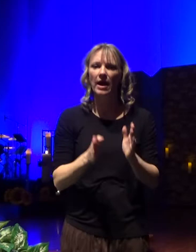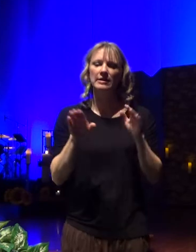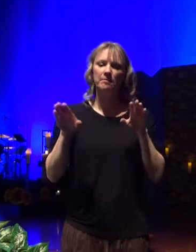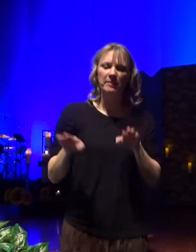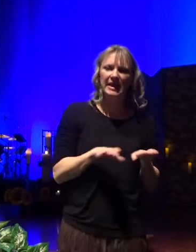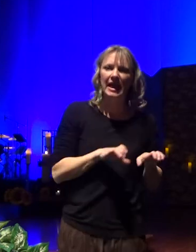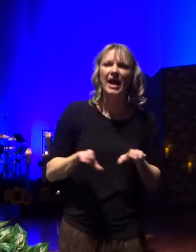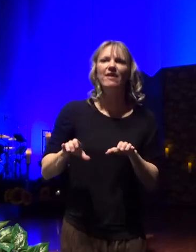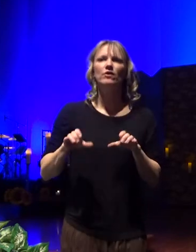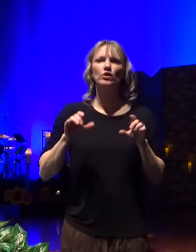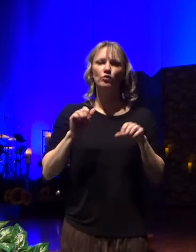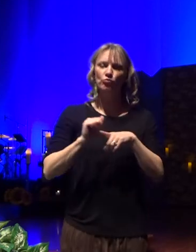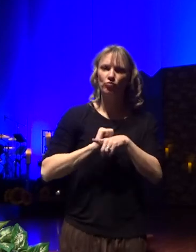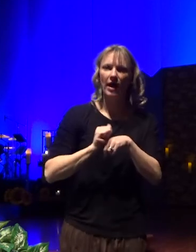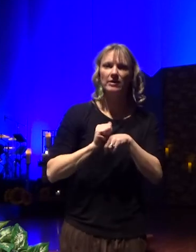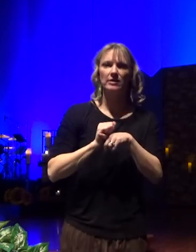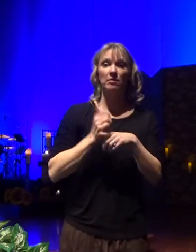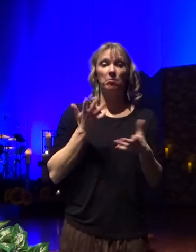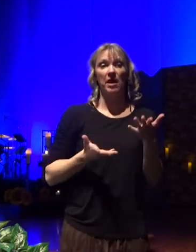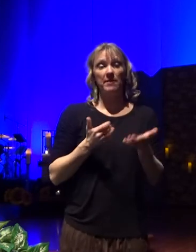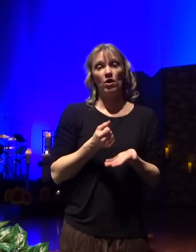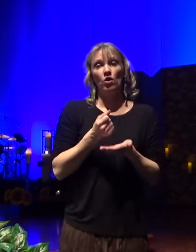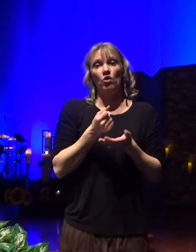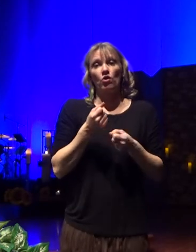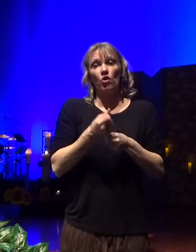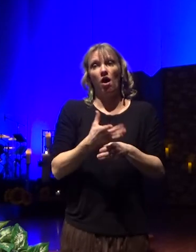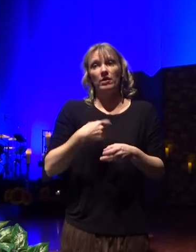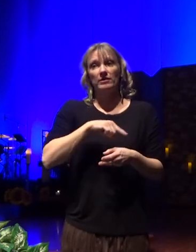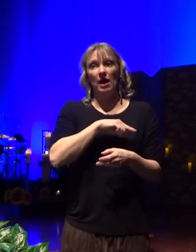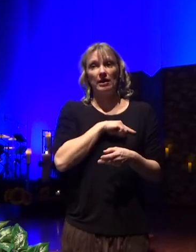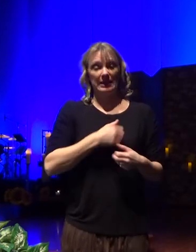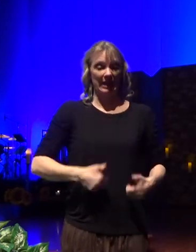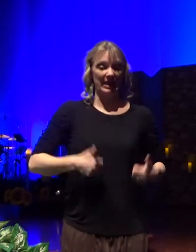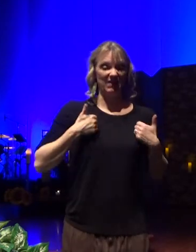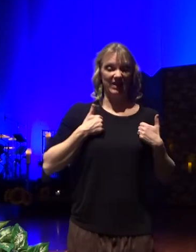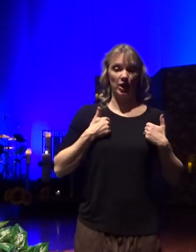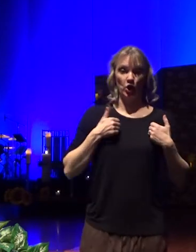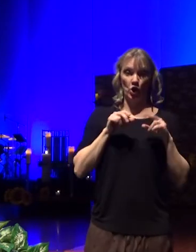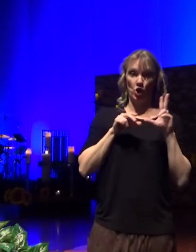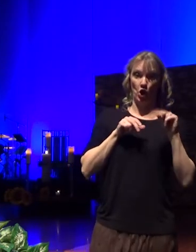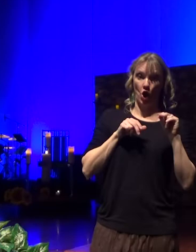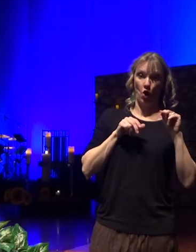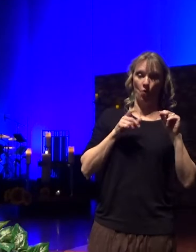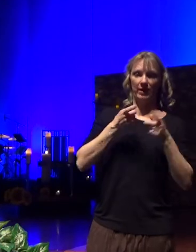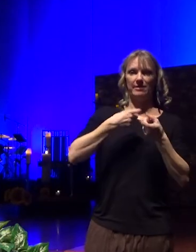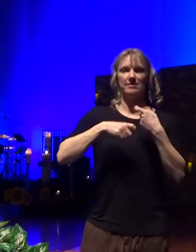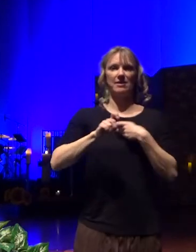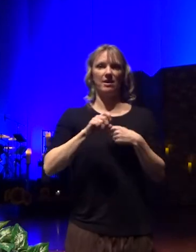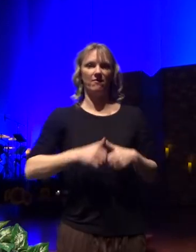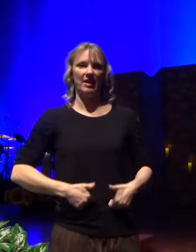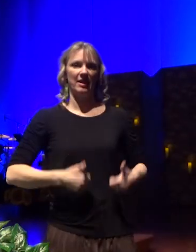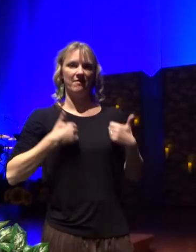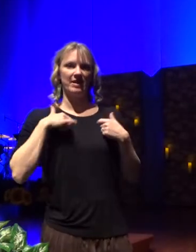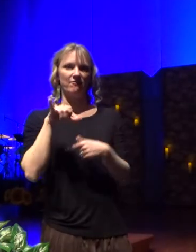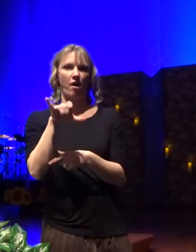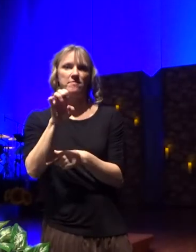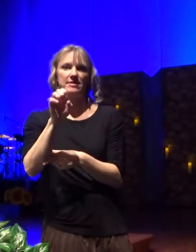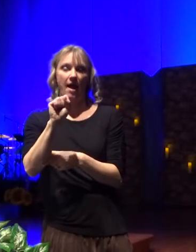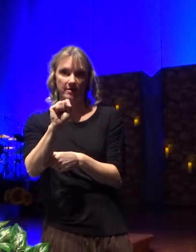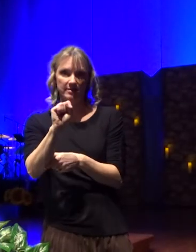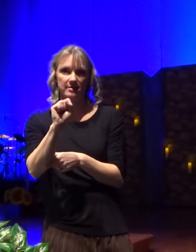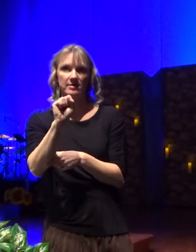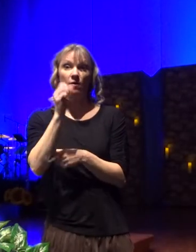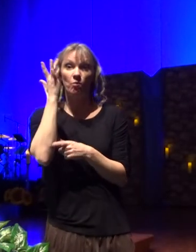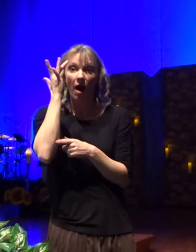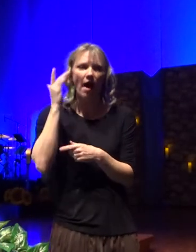these behaviors and practices that may cause us living in a place of no in our lives as opposed to a place of yes. Because